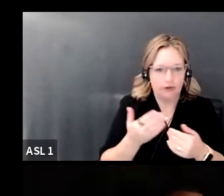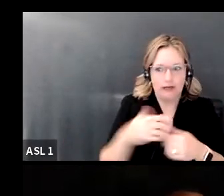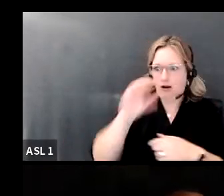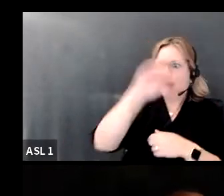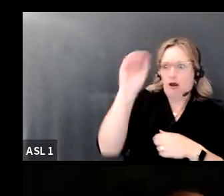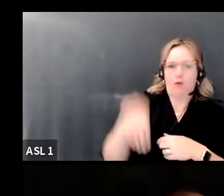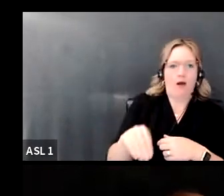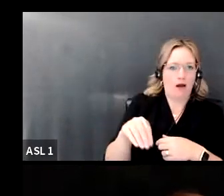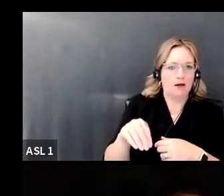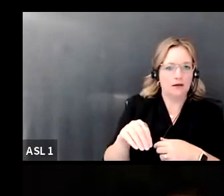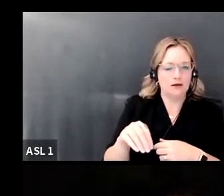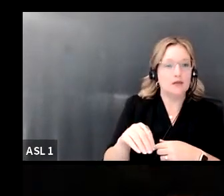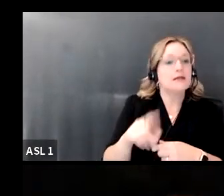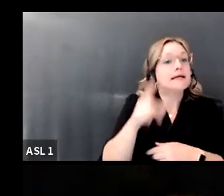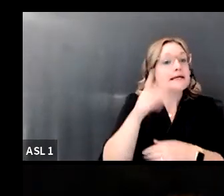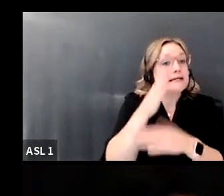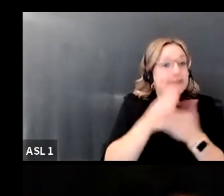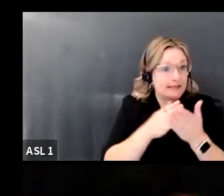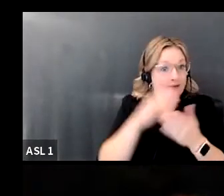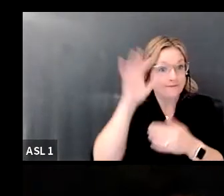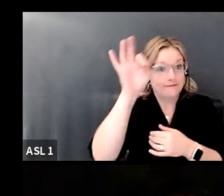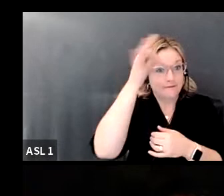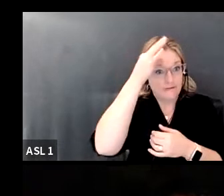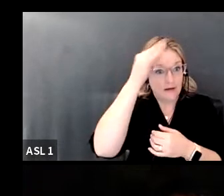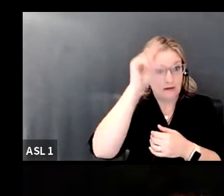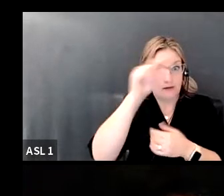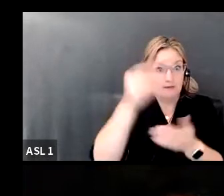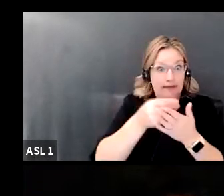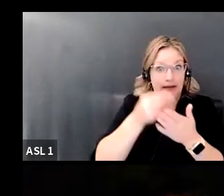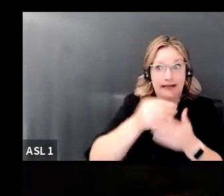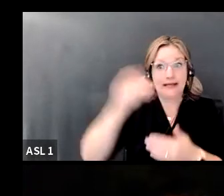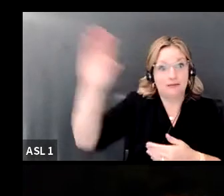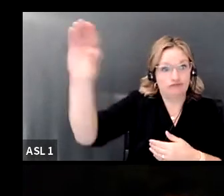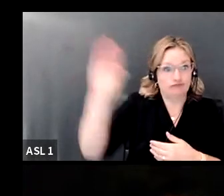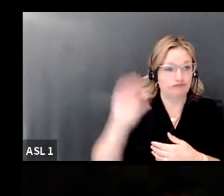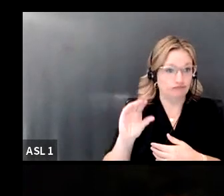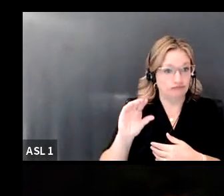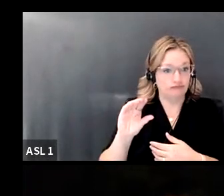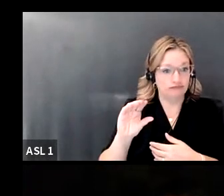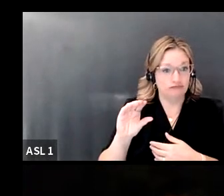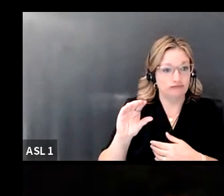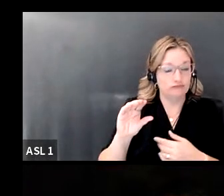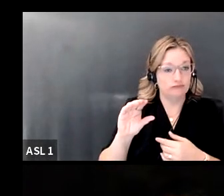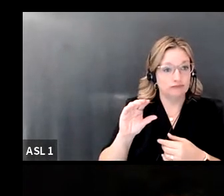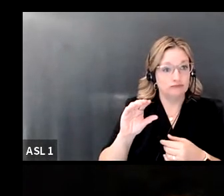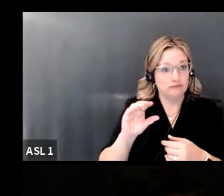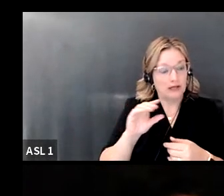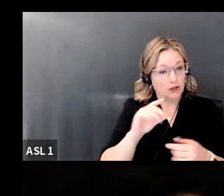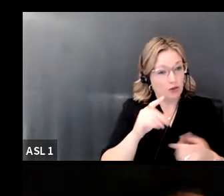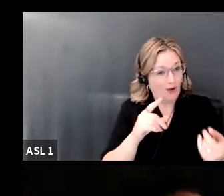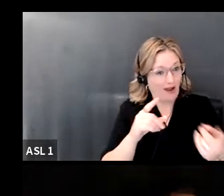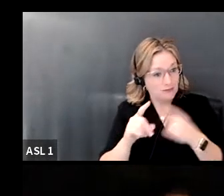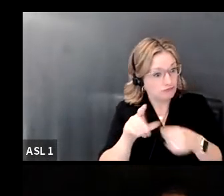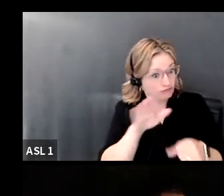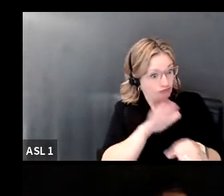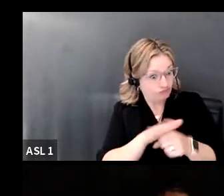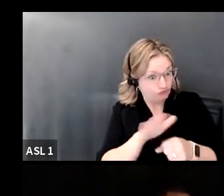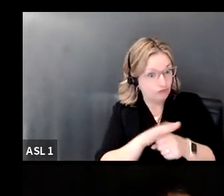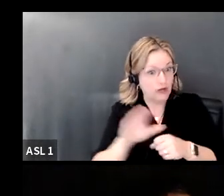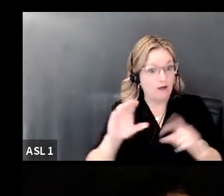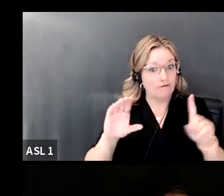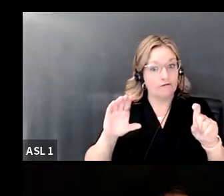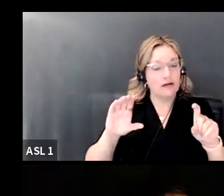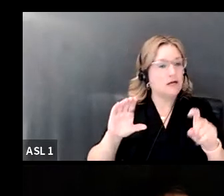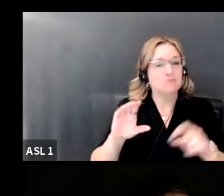some transfer funds from the federal government i don't think it's anywhere near enough for the overall responsibilities that we've always been